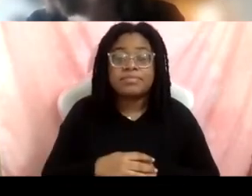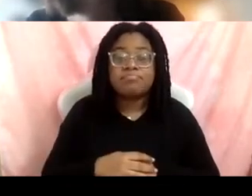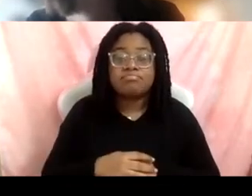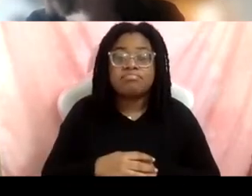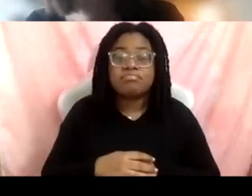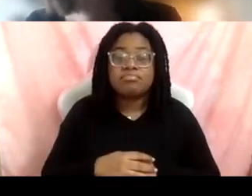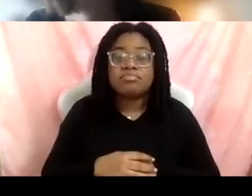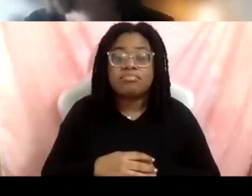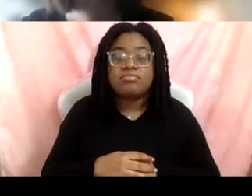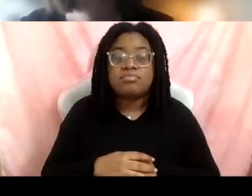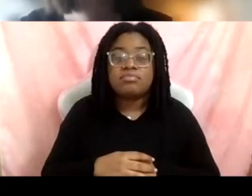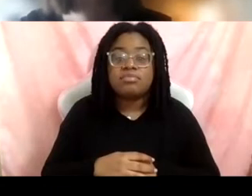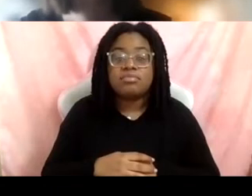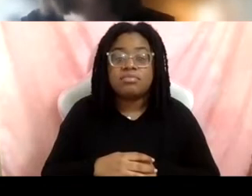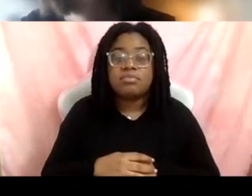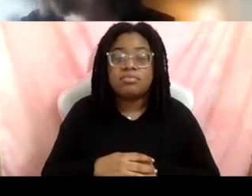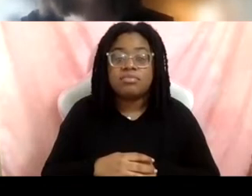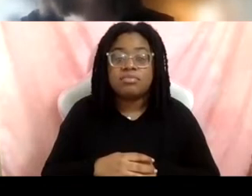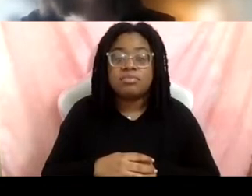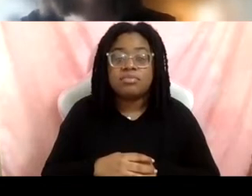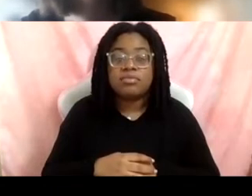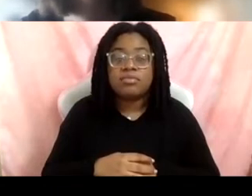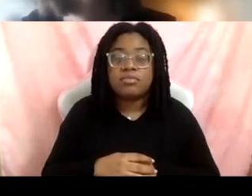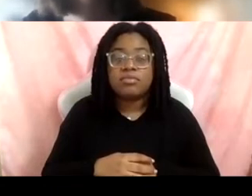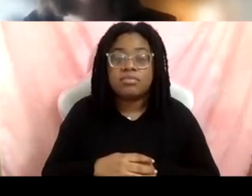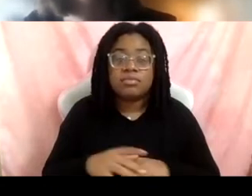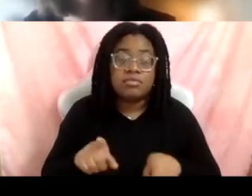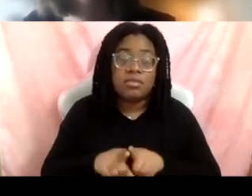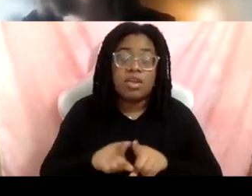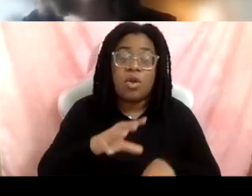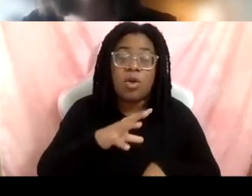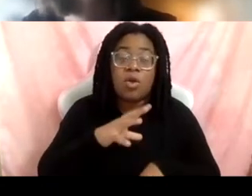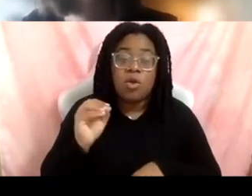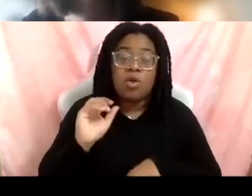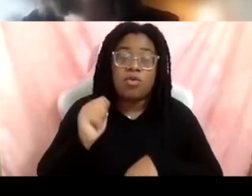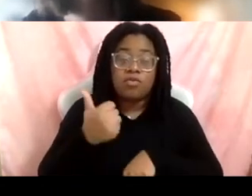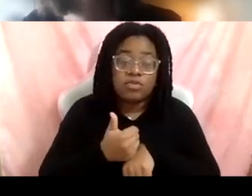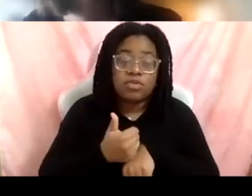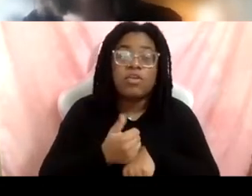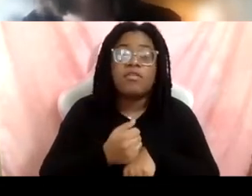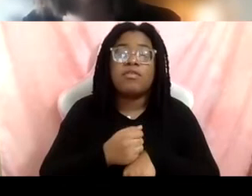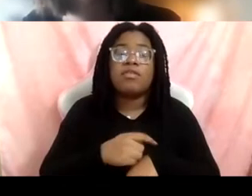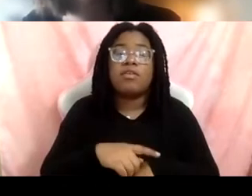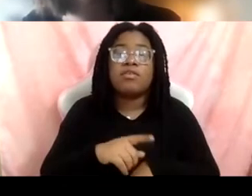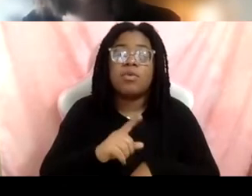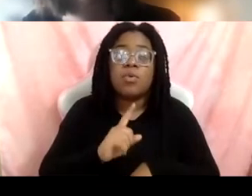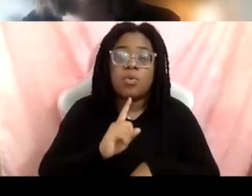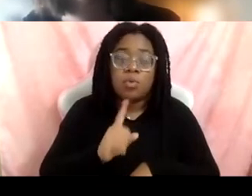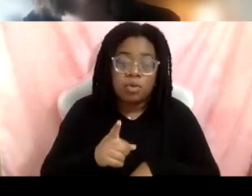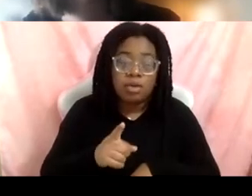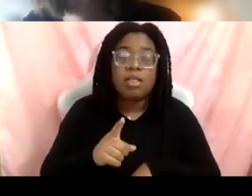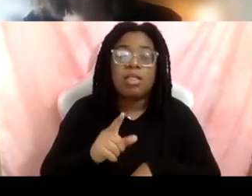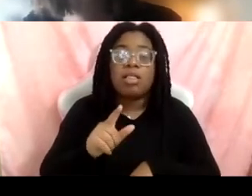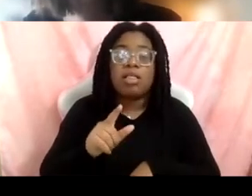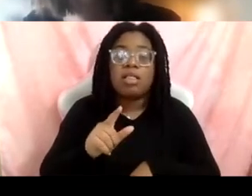And I'm also the co-founder of the Real Abilities Film Festival Los Angeles, which is